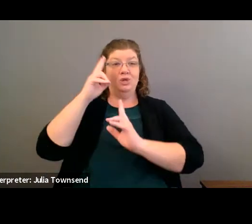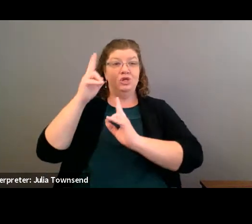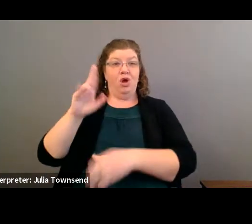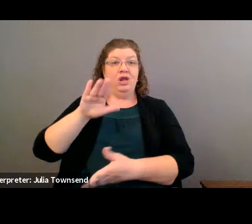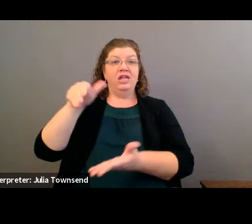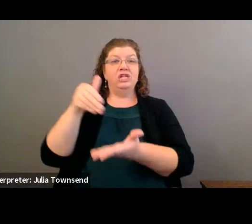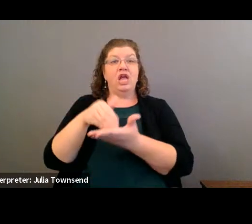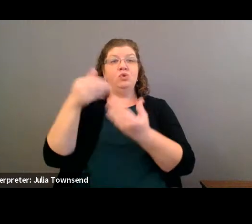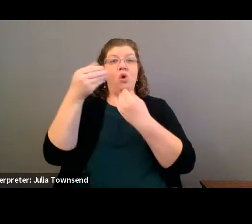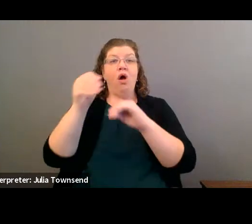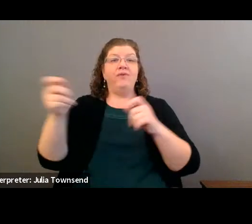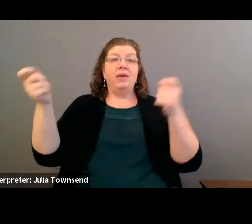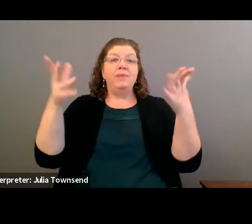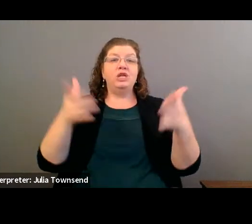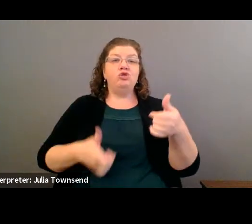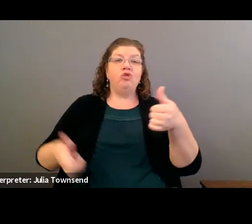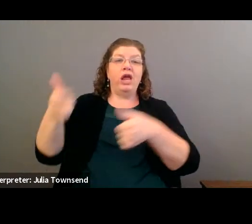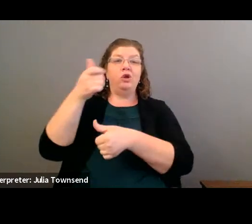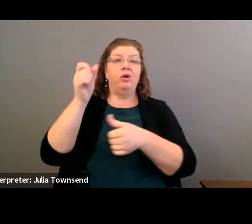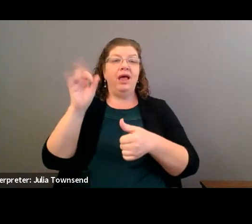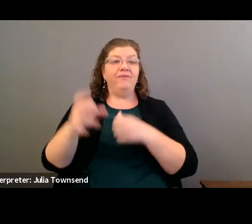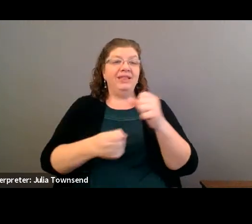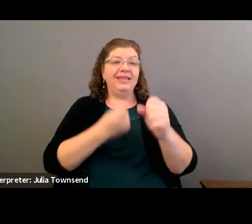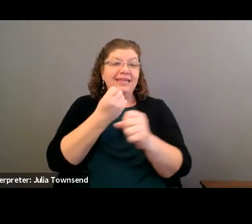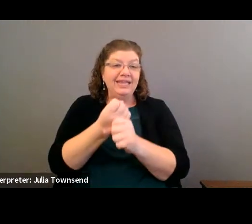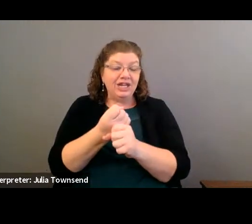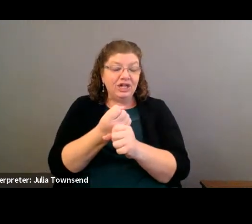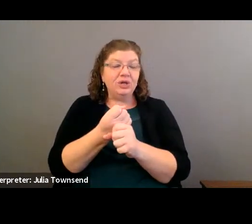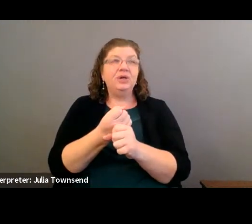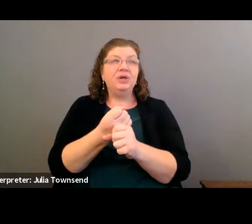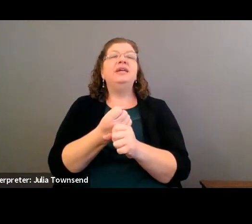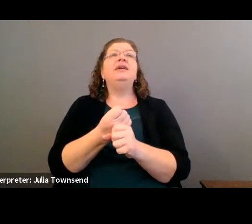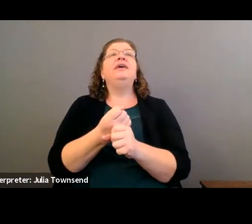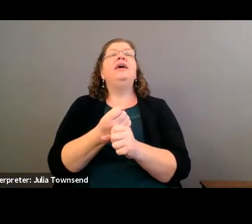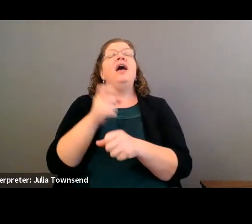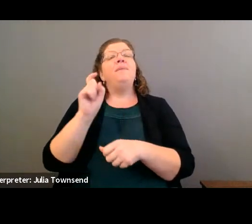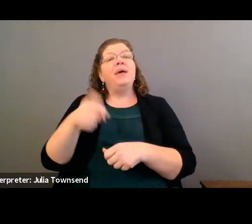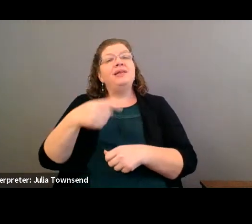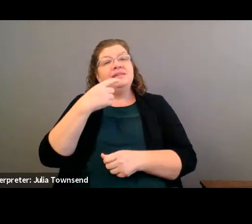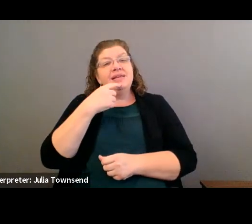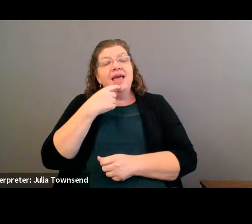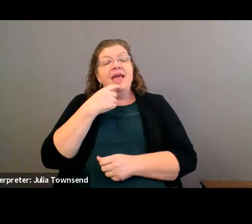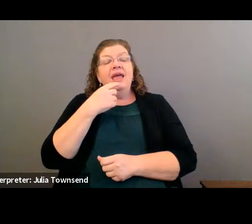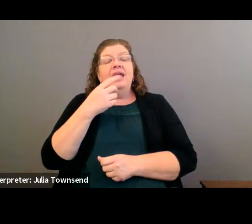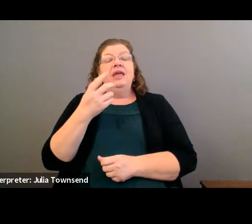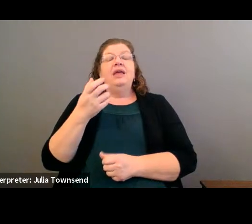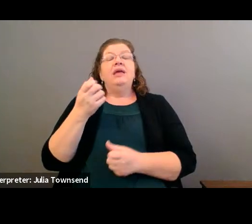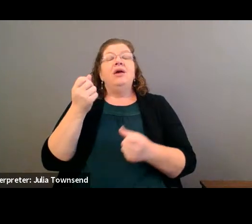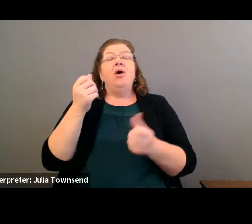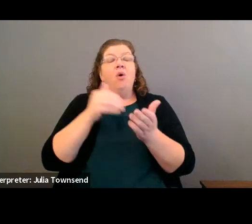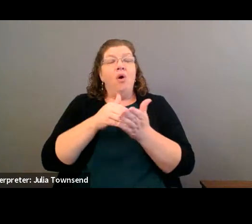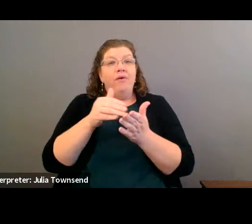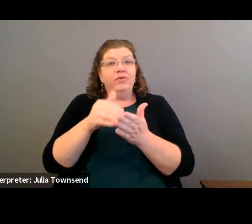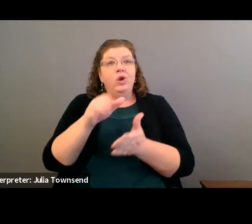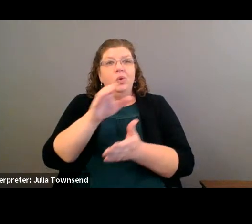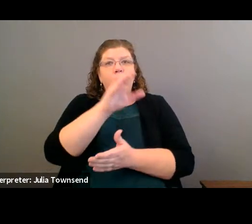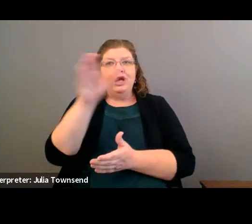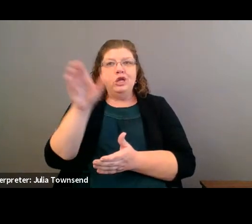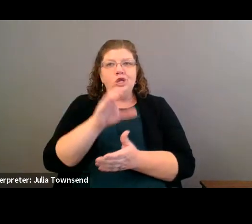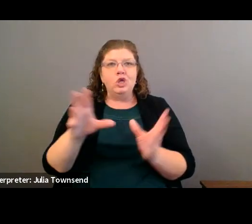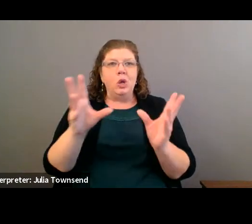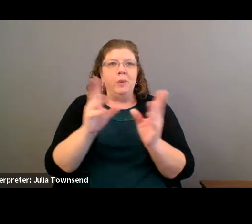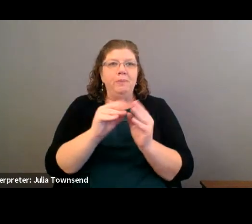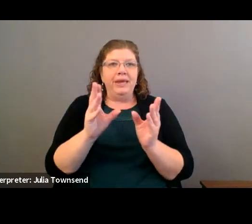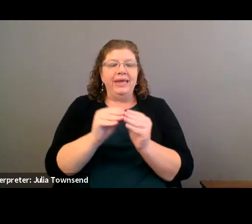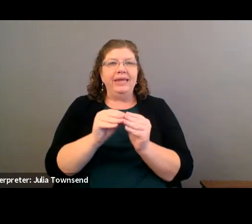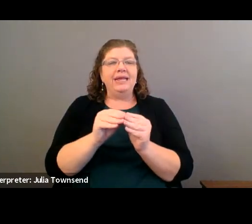Office Administrator of the Year. And I will say that although there have been many at times when Zoom meetings have been